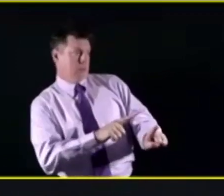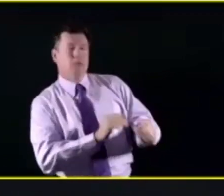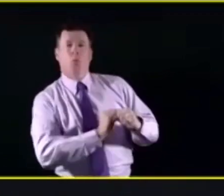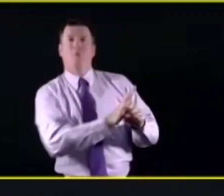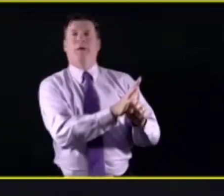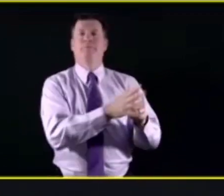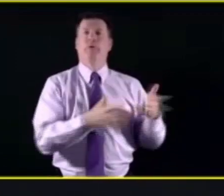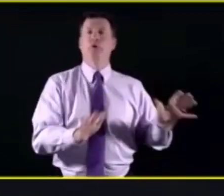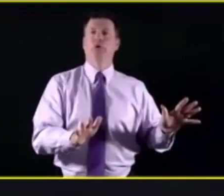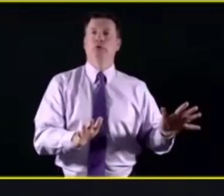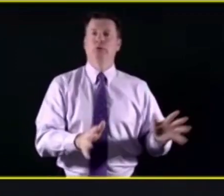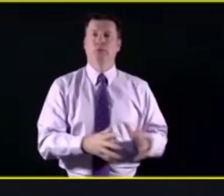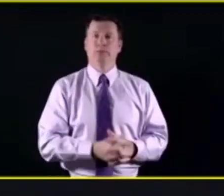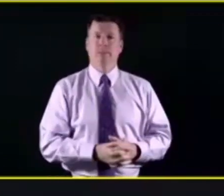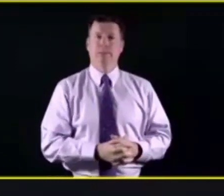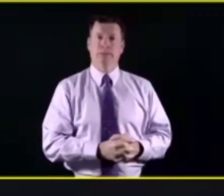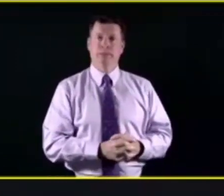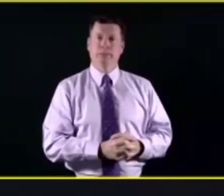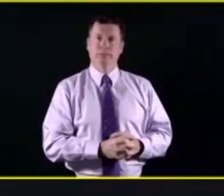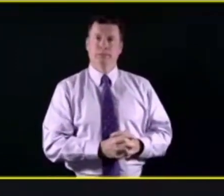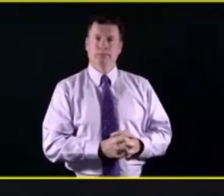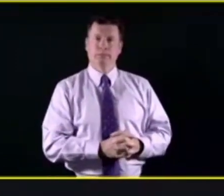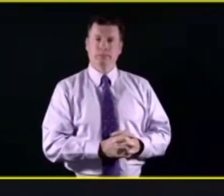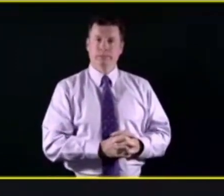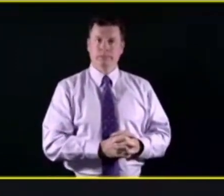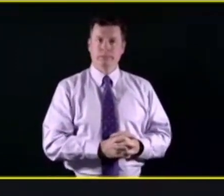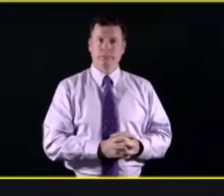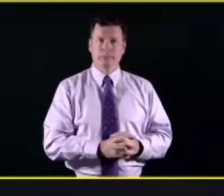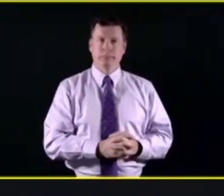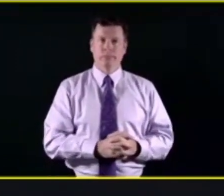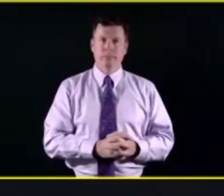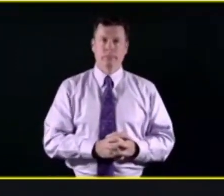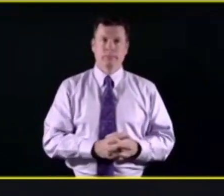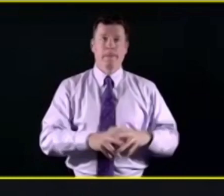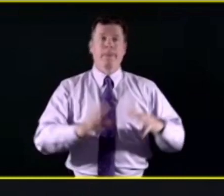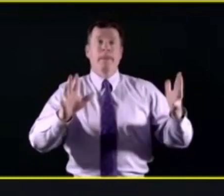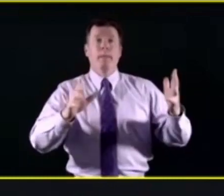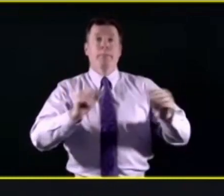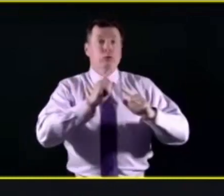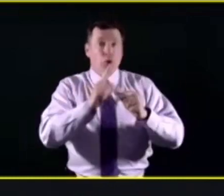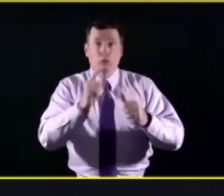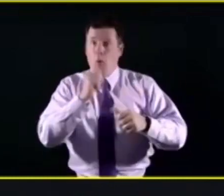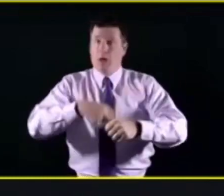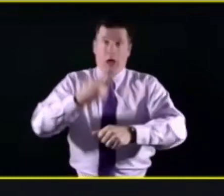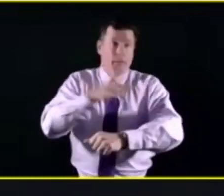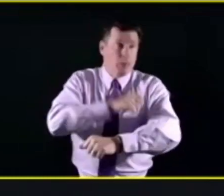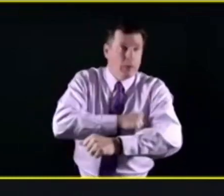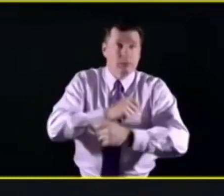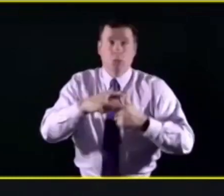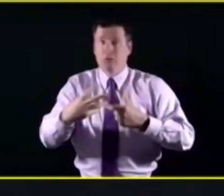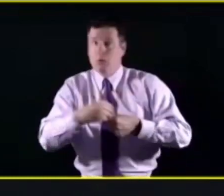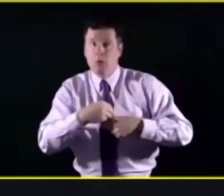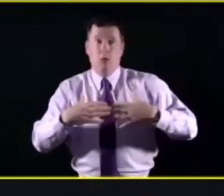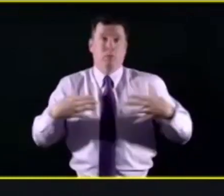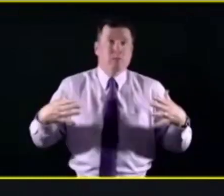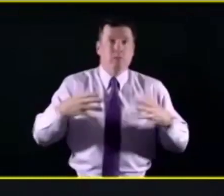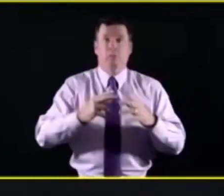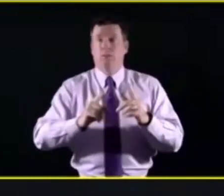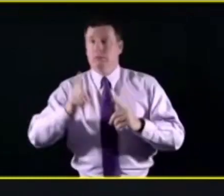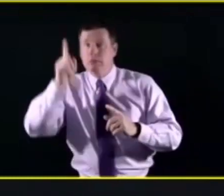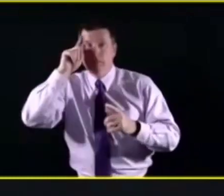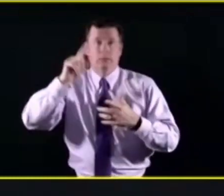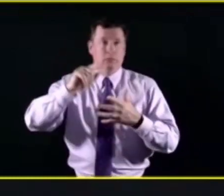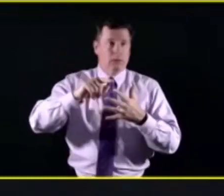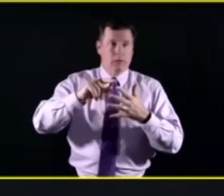three, then you start to open it up and make it available to the general population, and certainly to those people who are at higher